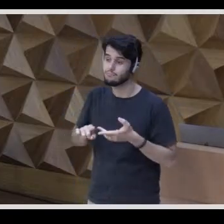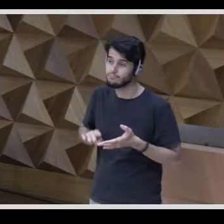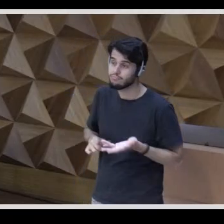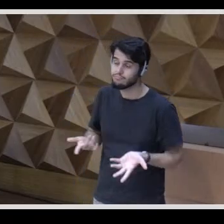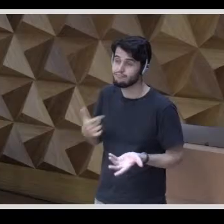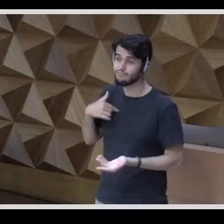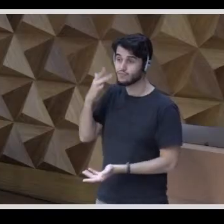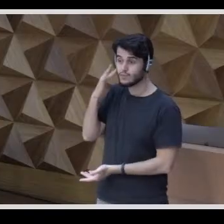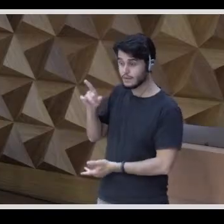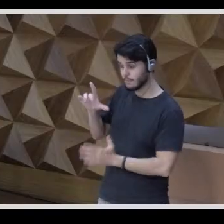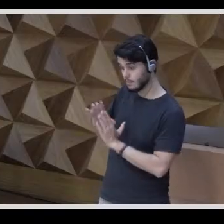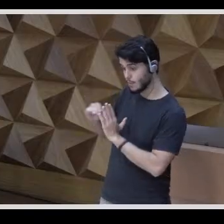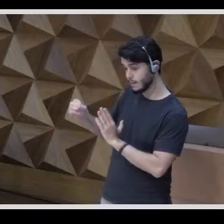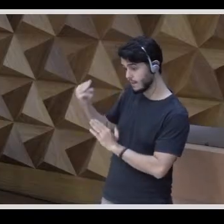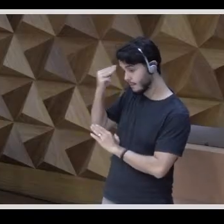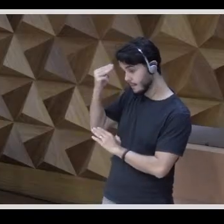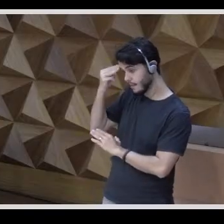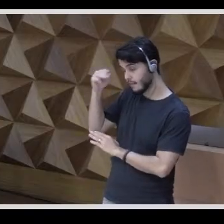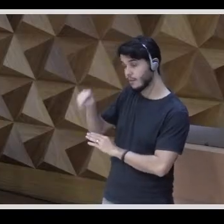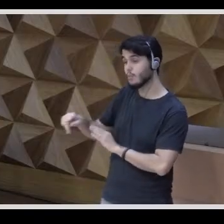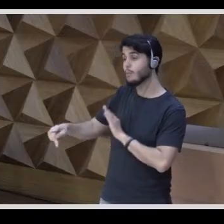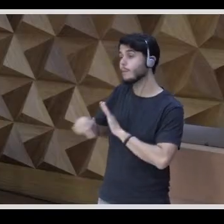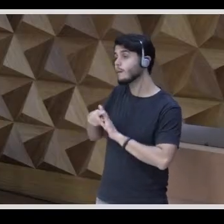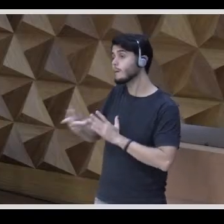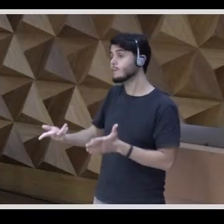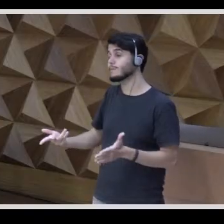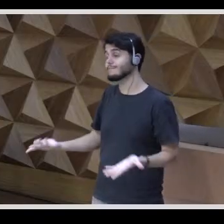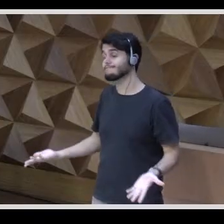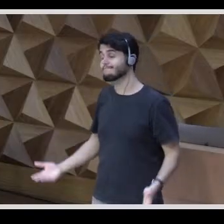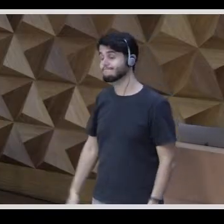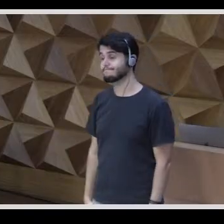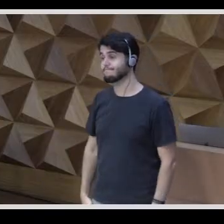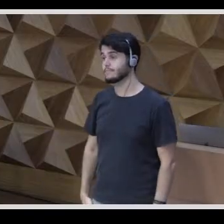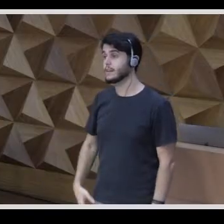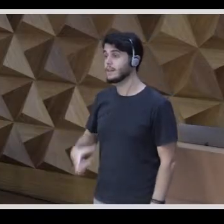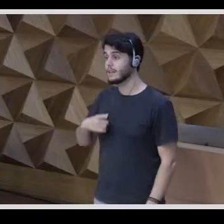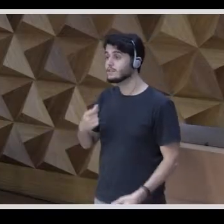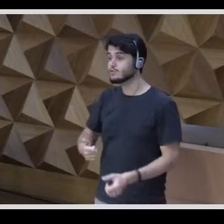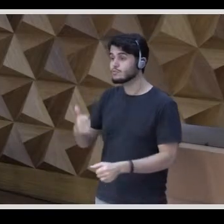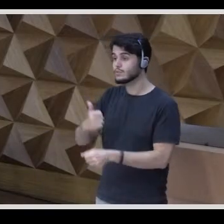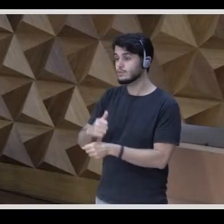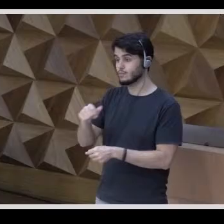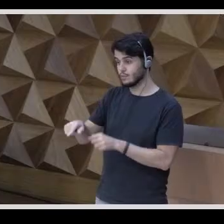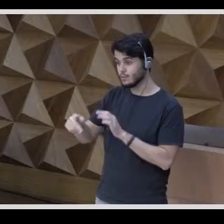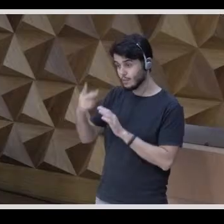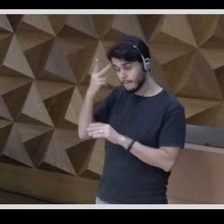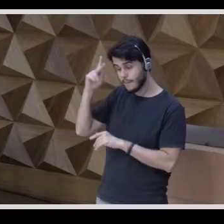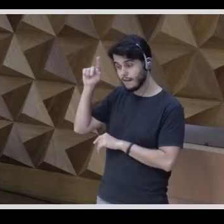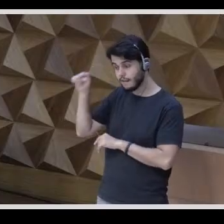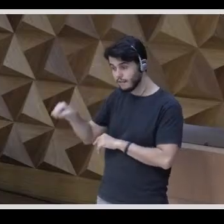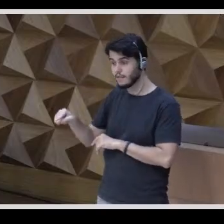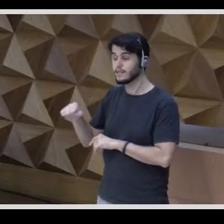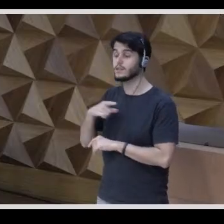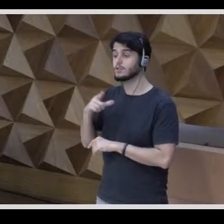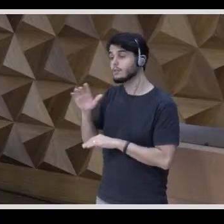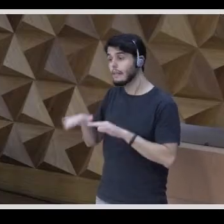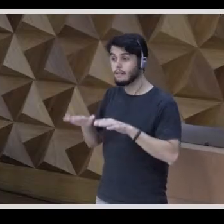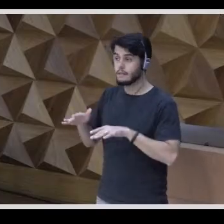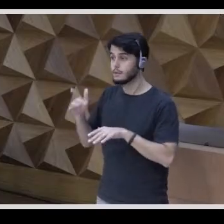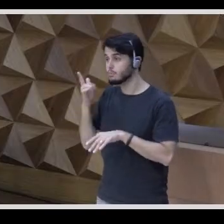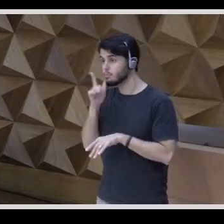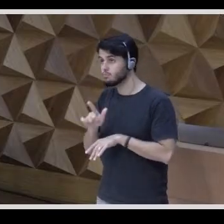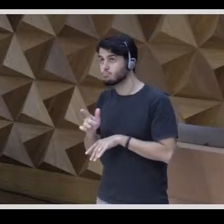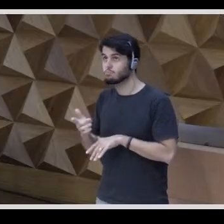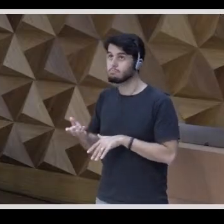can. But I think we can find a substitute for that that may be kind of equally satisfying for us. I hope so, anyway.